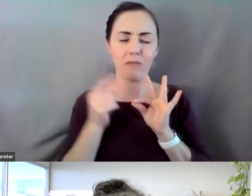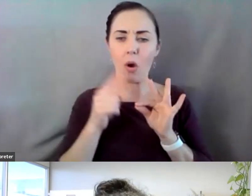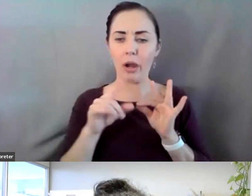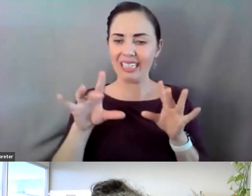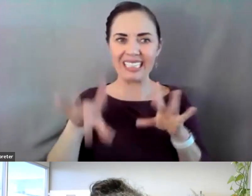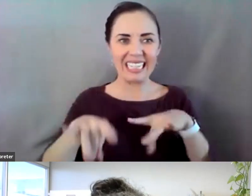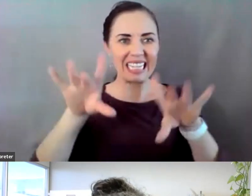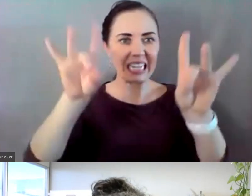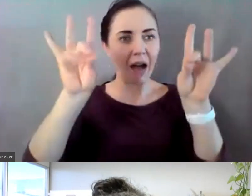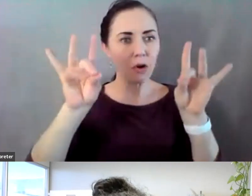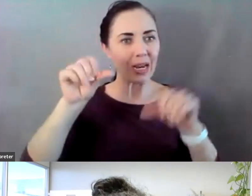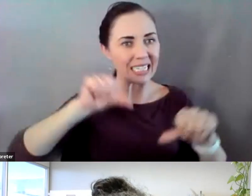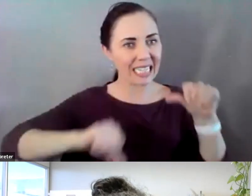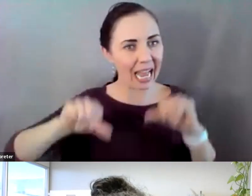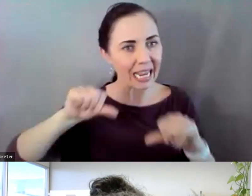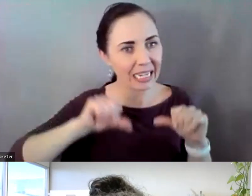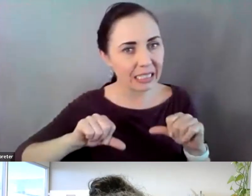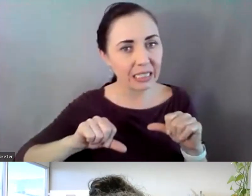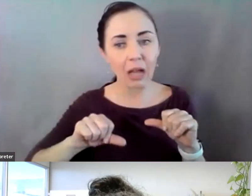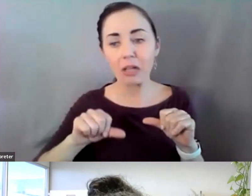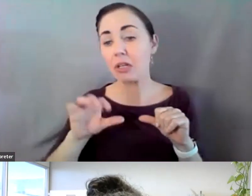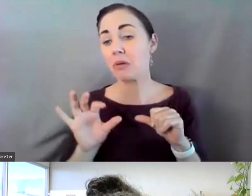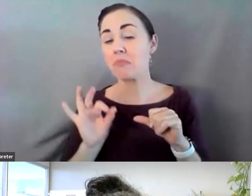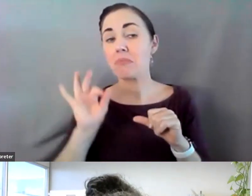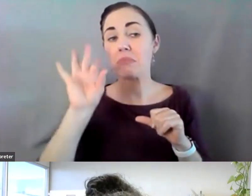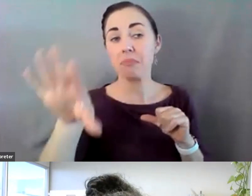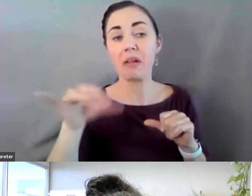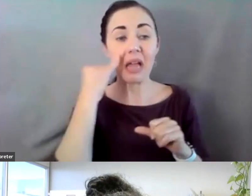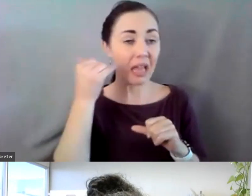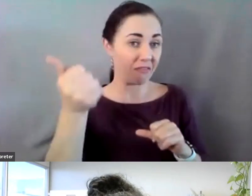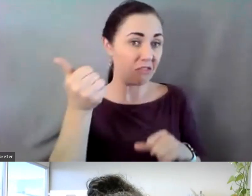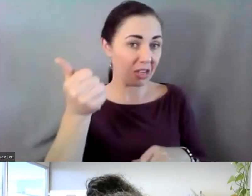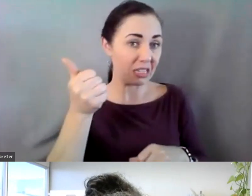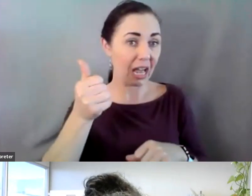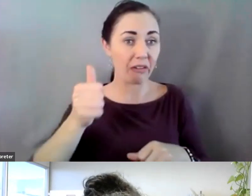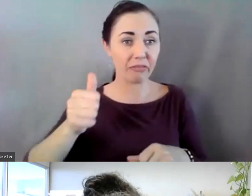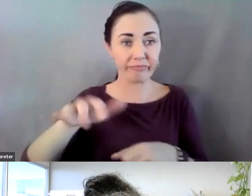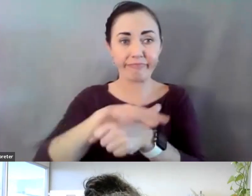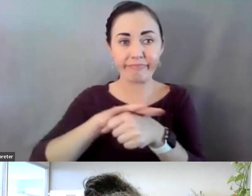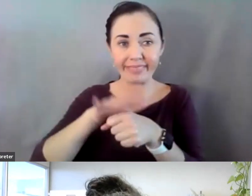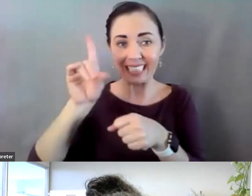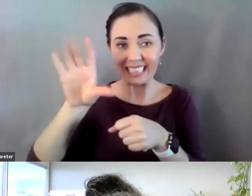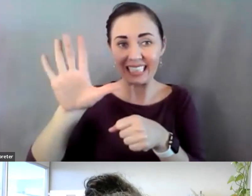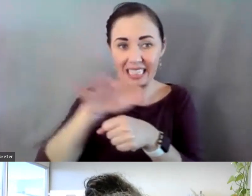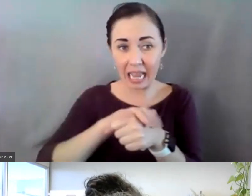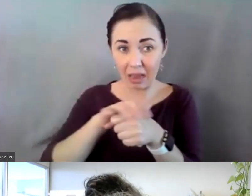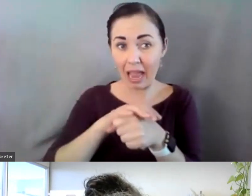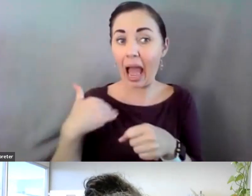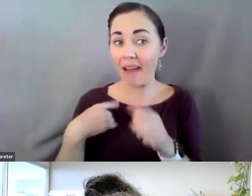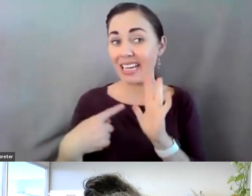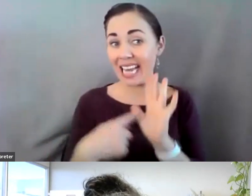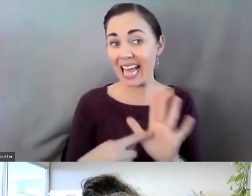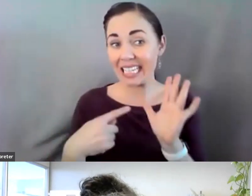in science. And just a little plug, if you are currently in the DC area, there is an exhibit at